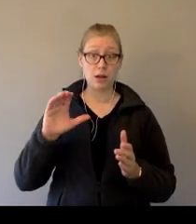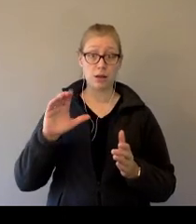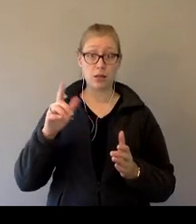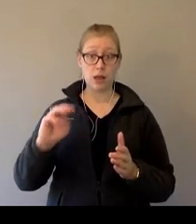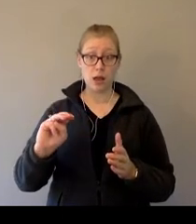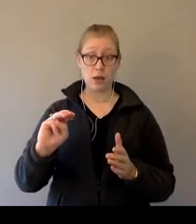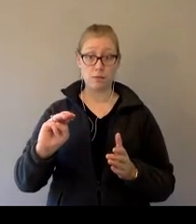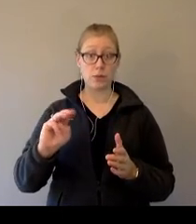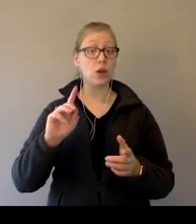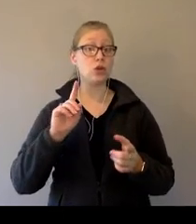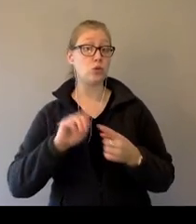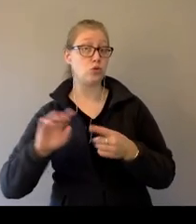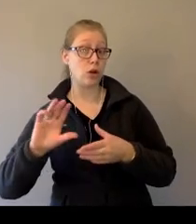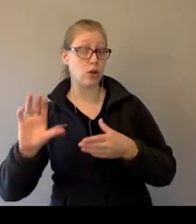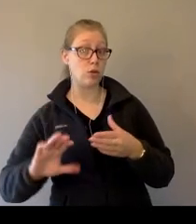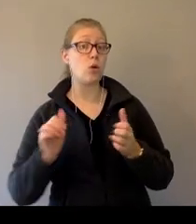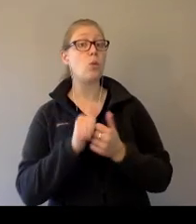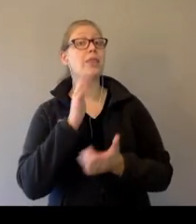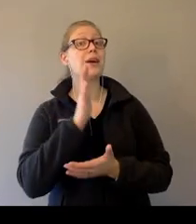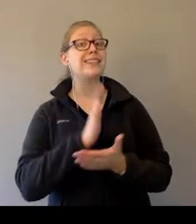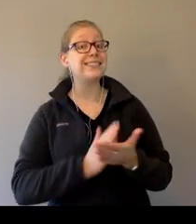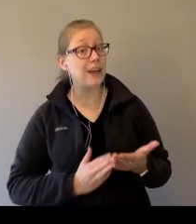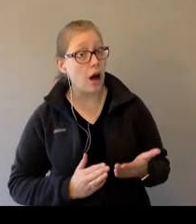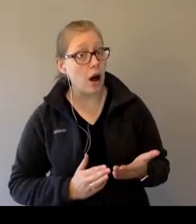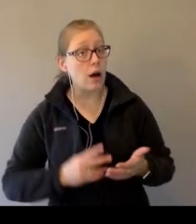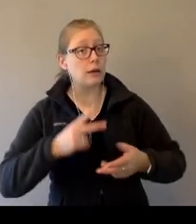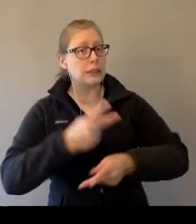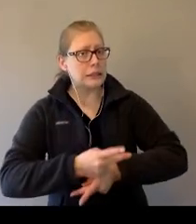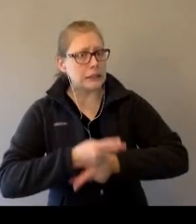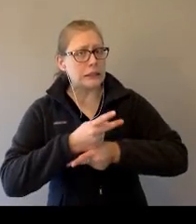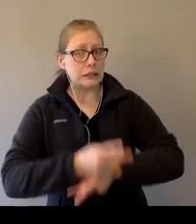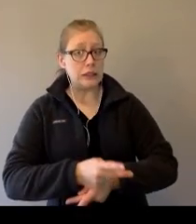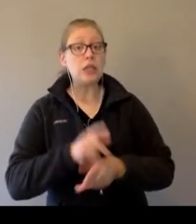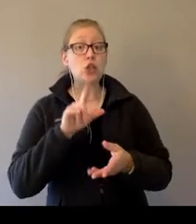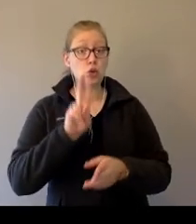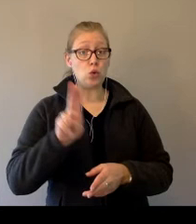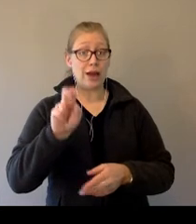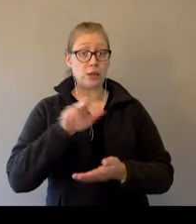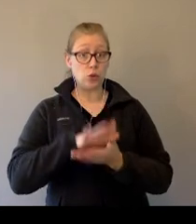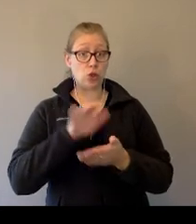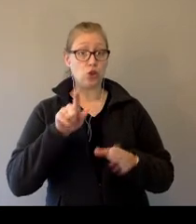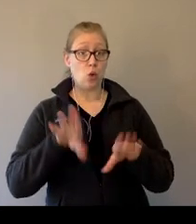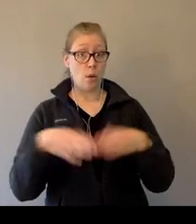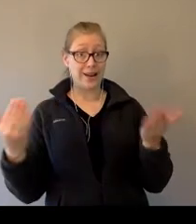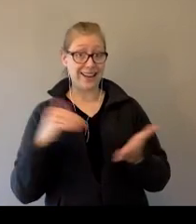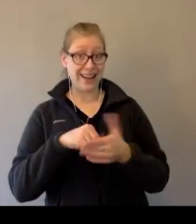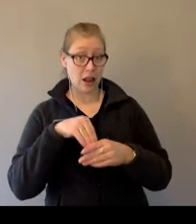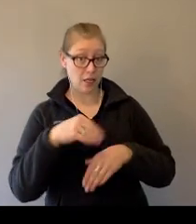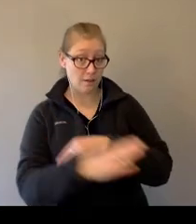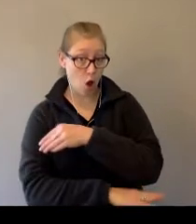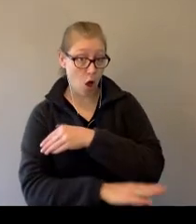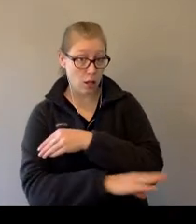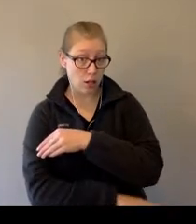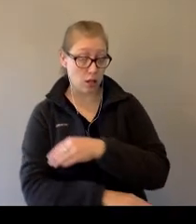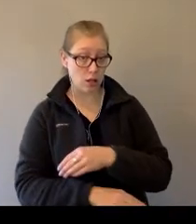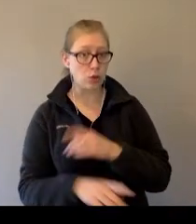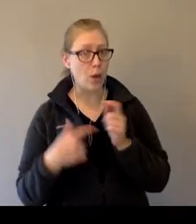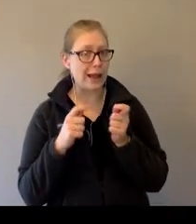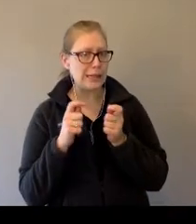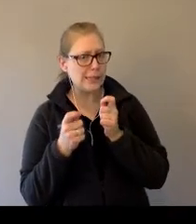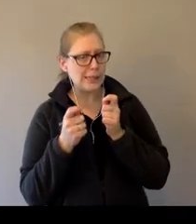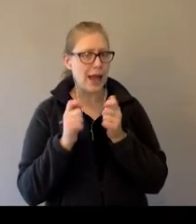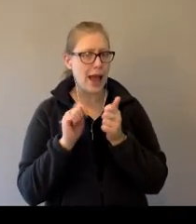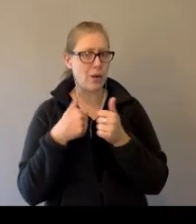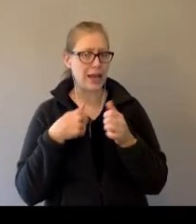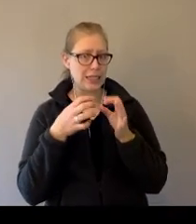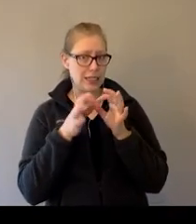some precautions, U.S. schools should reopen in the fall. Just rephrasing it ever so slightly. And